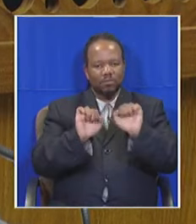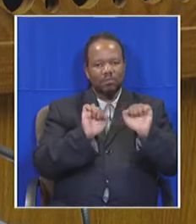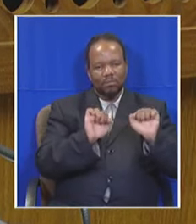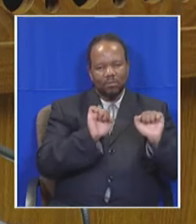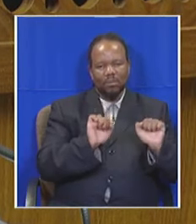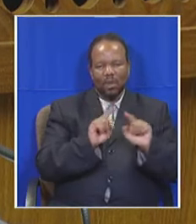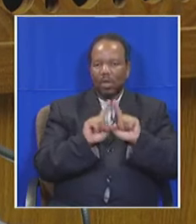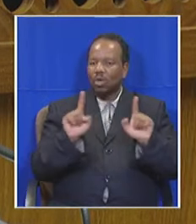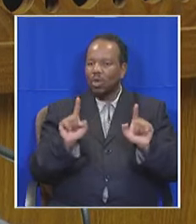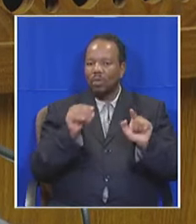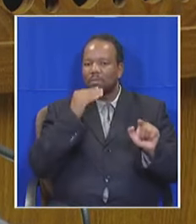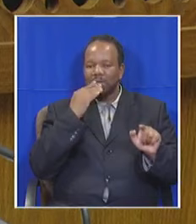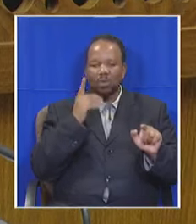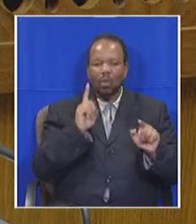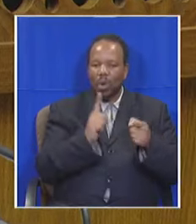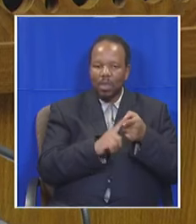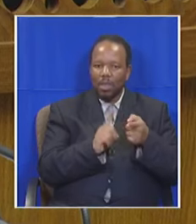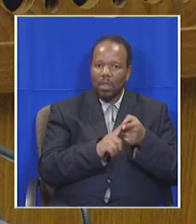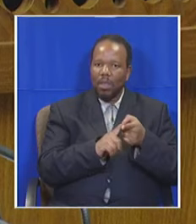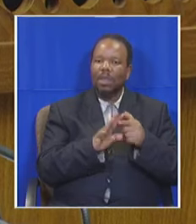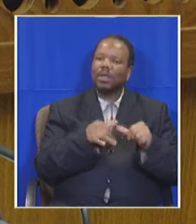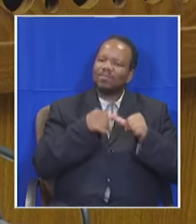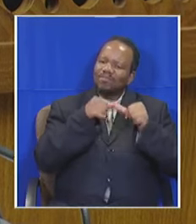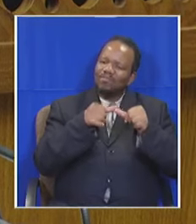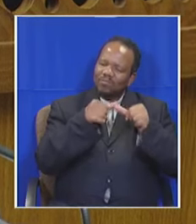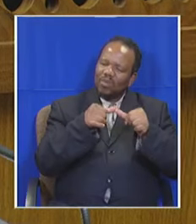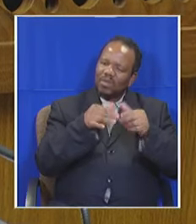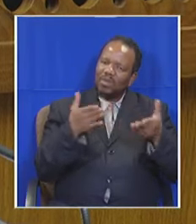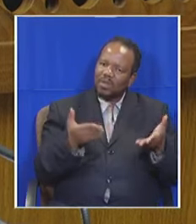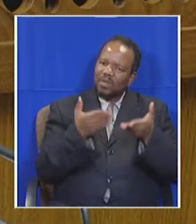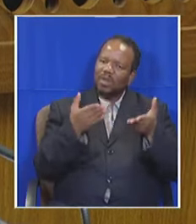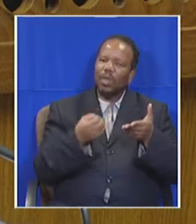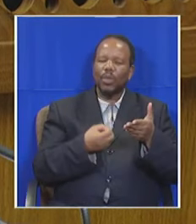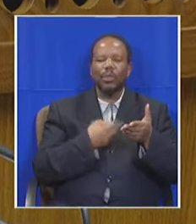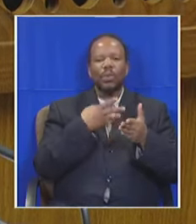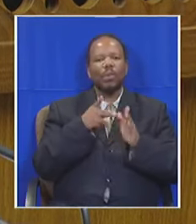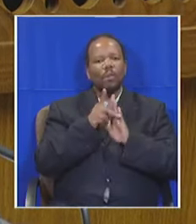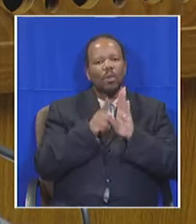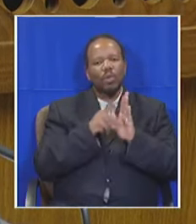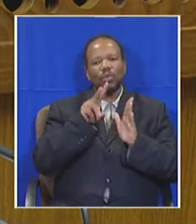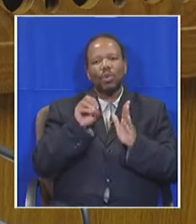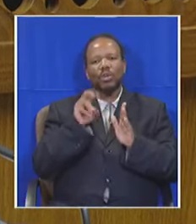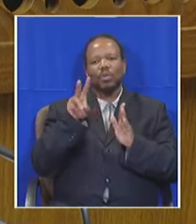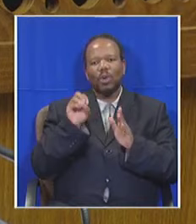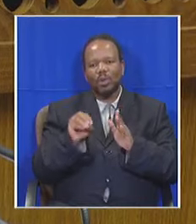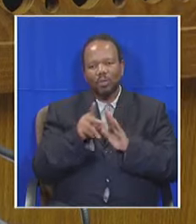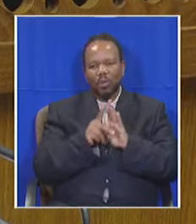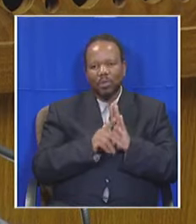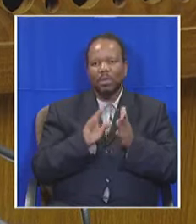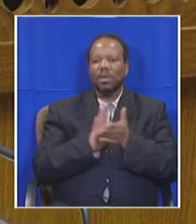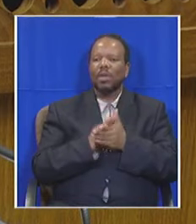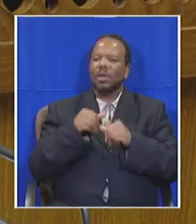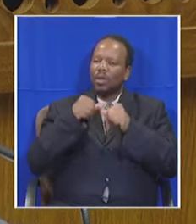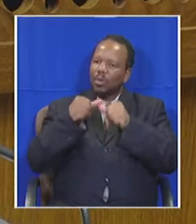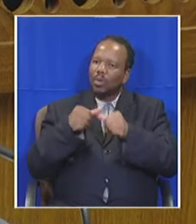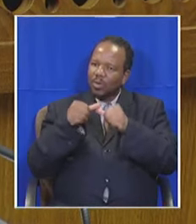be limited to, one, continuously improvement of the National Youth Policy 2020, continuously monitoring, evaluating, and